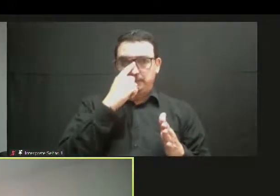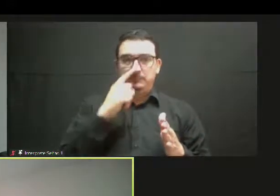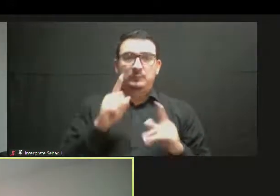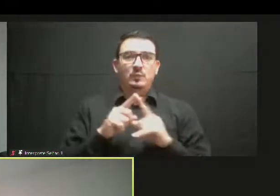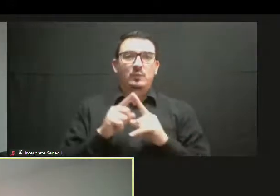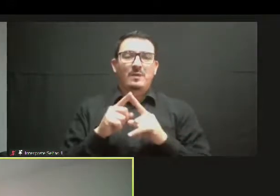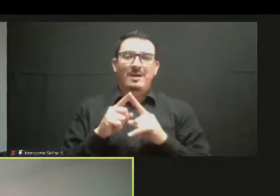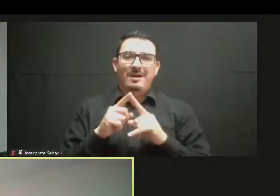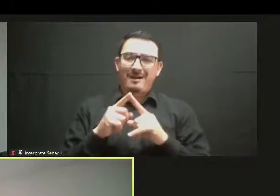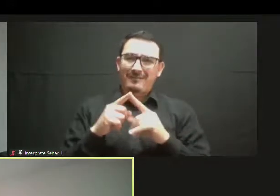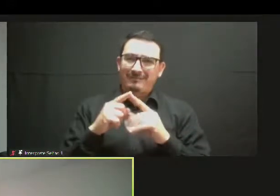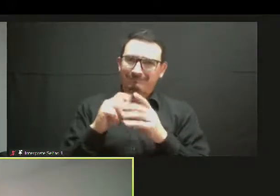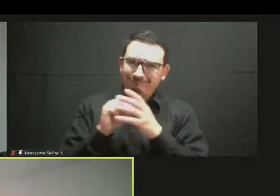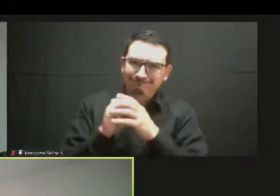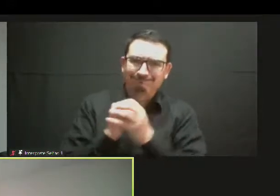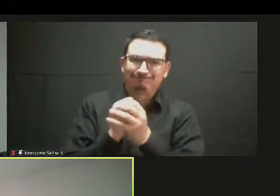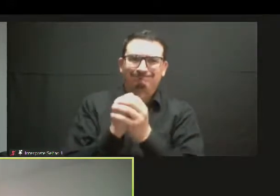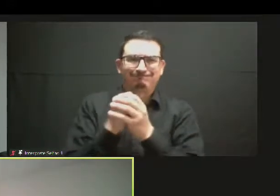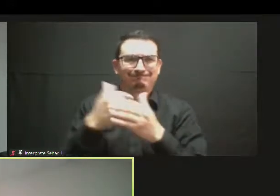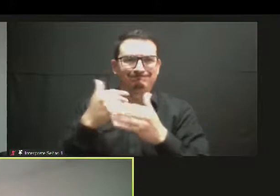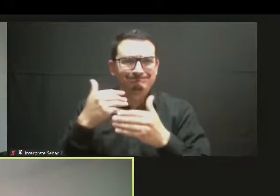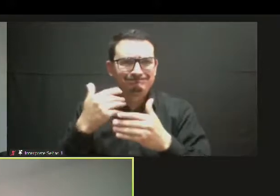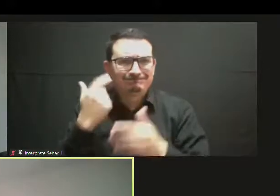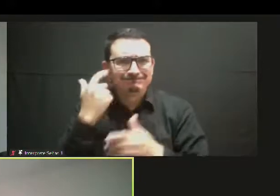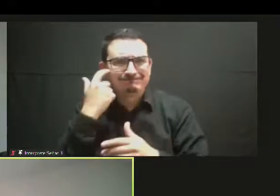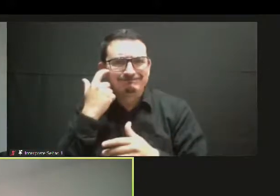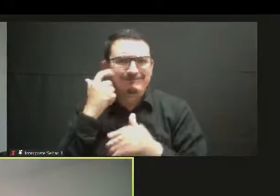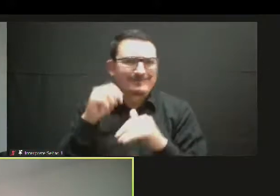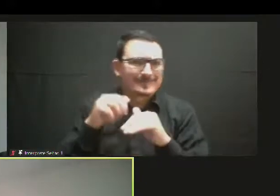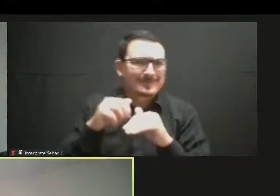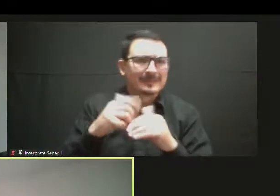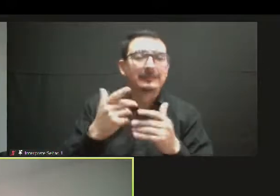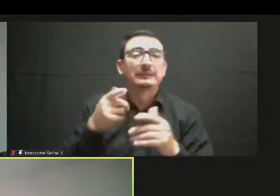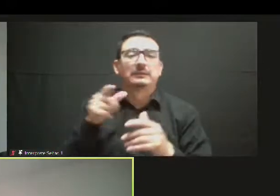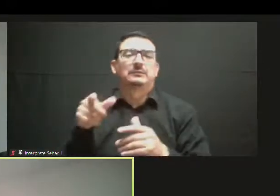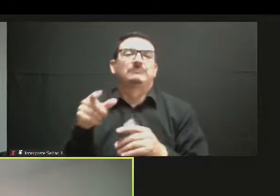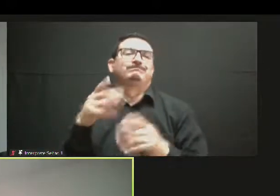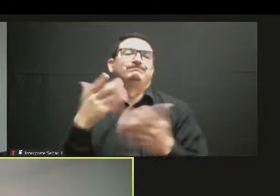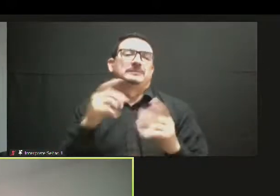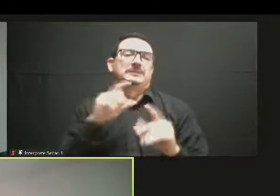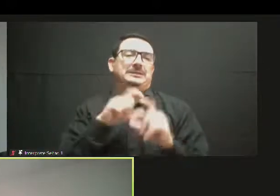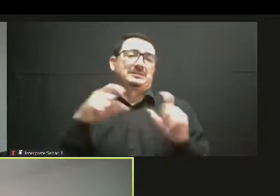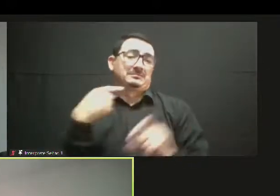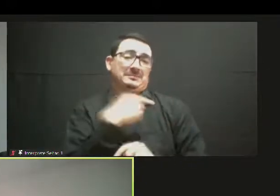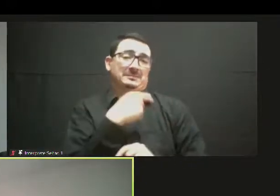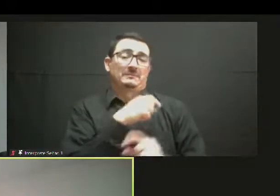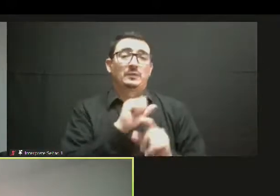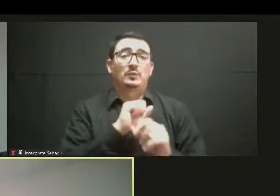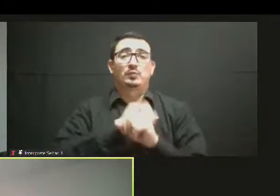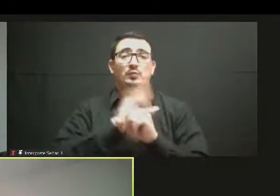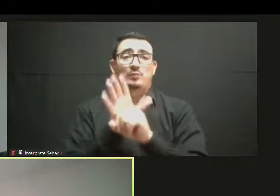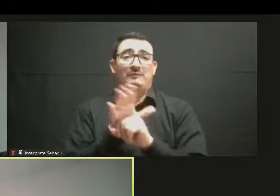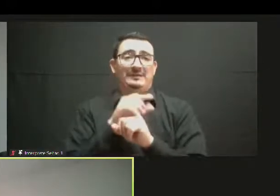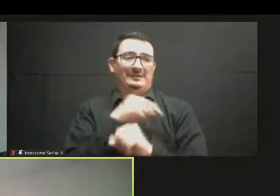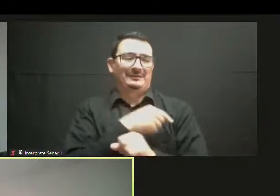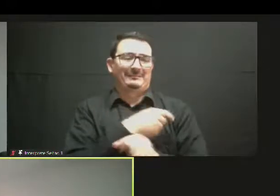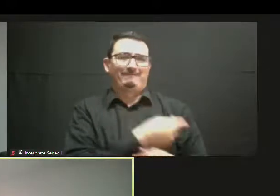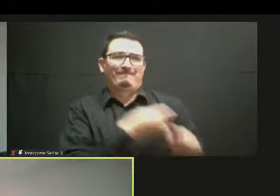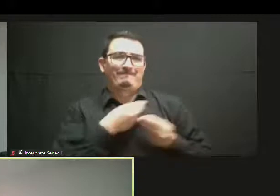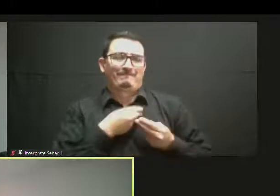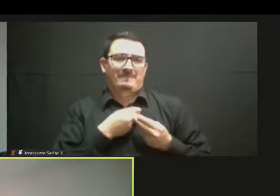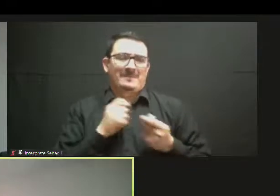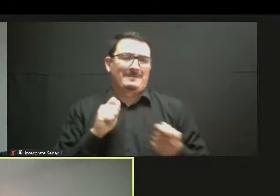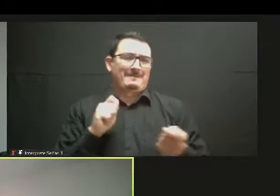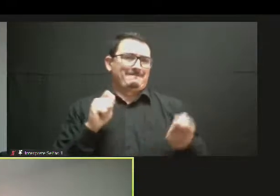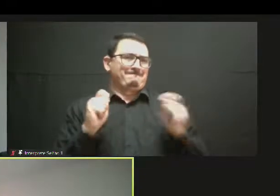all this transformation is actually rethinking the fundamentals of the enabling factors that the